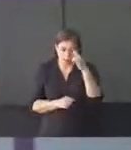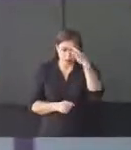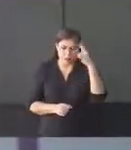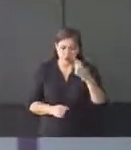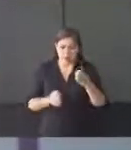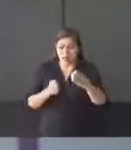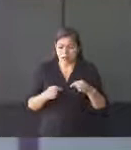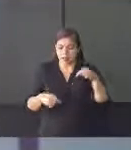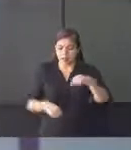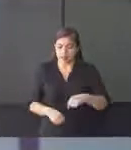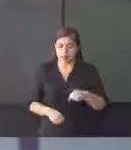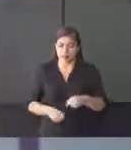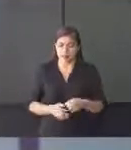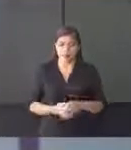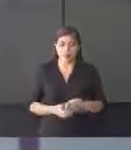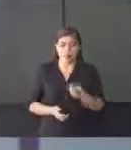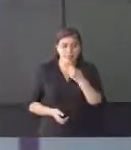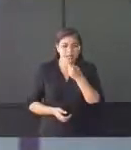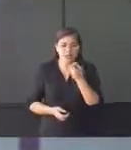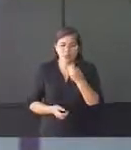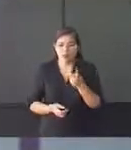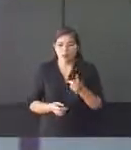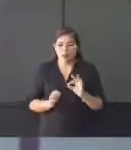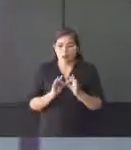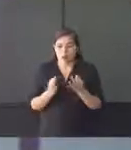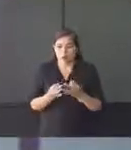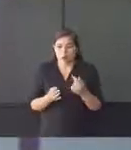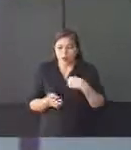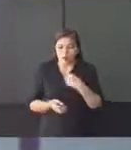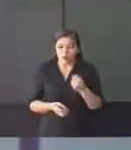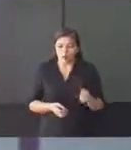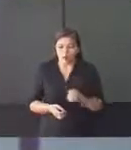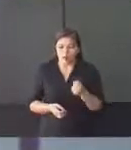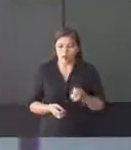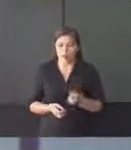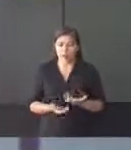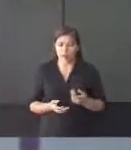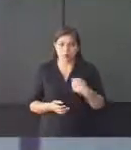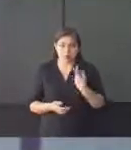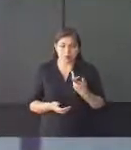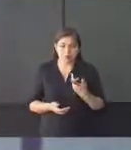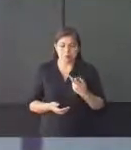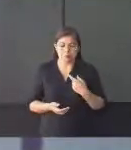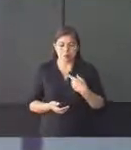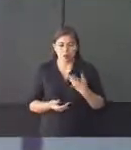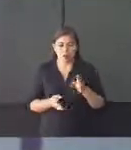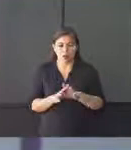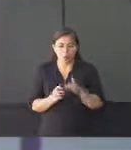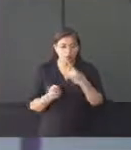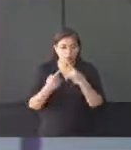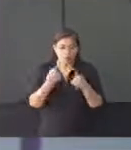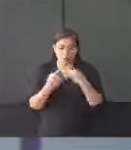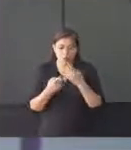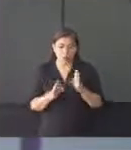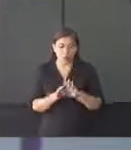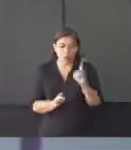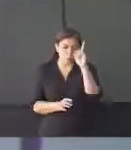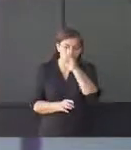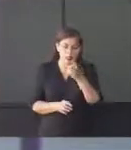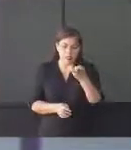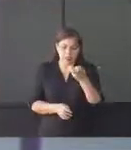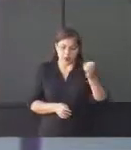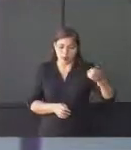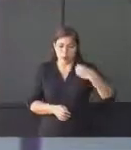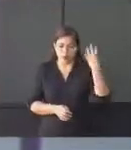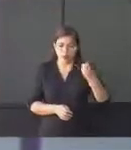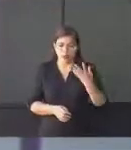and it's being very easy to be here, and we feel very fortunate. One of the proposals for